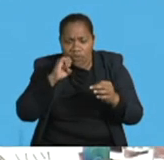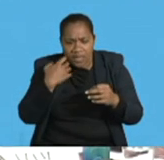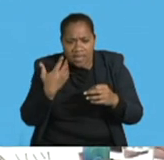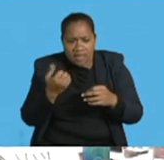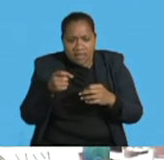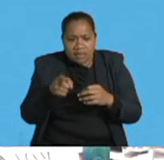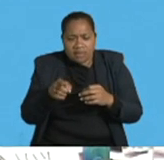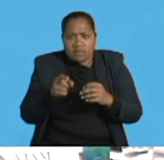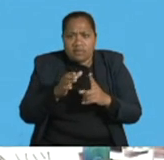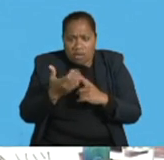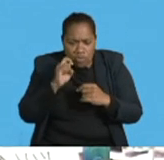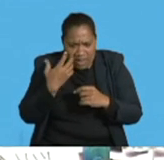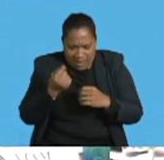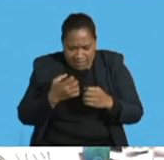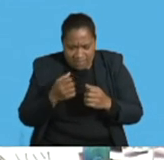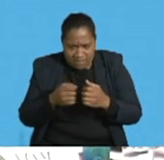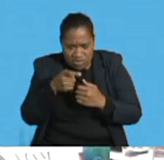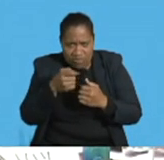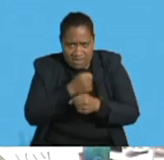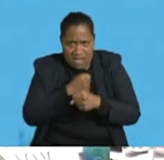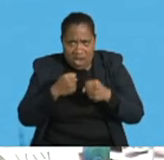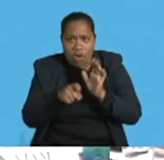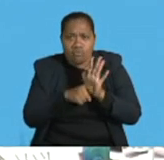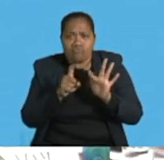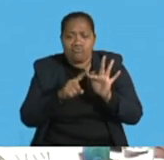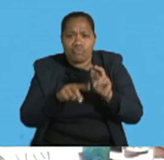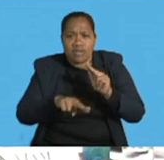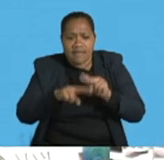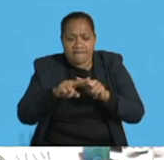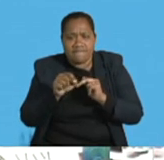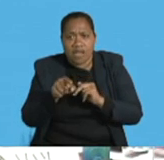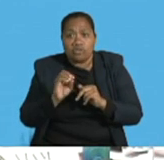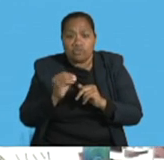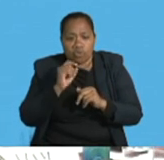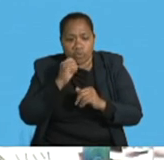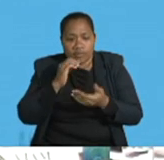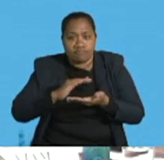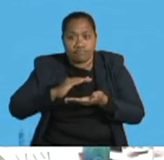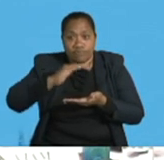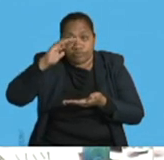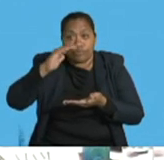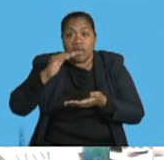replenishing our reefs. This will increase the availability of local produced seafood to the local